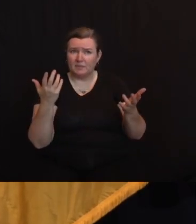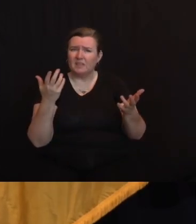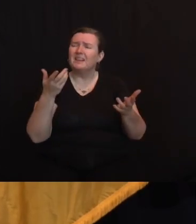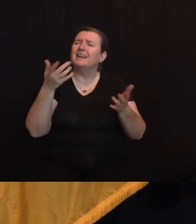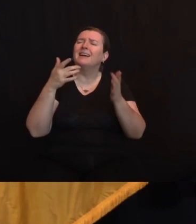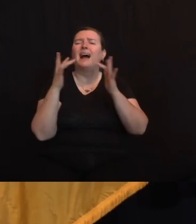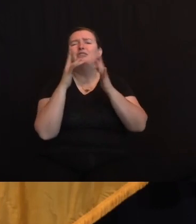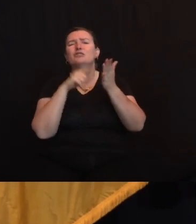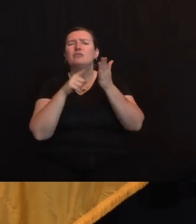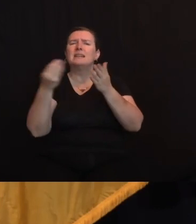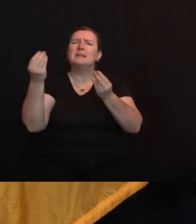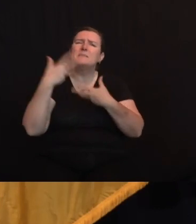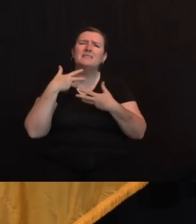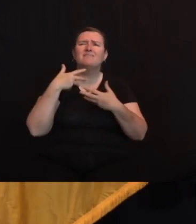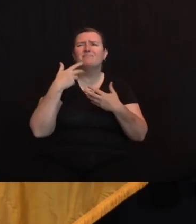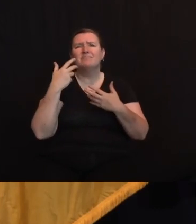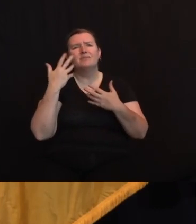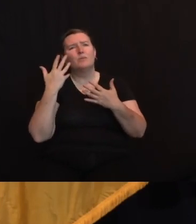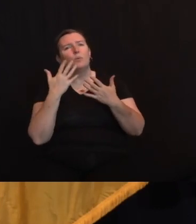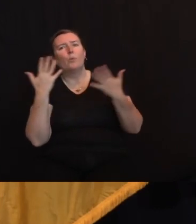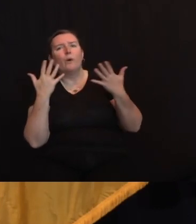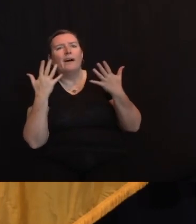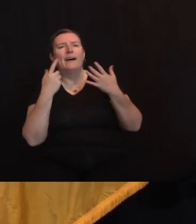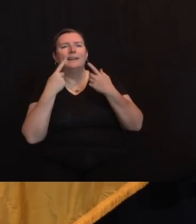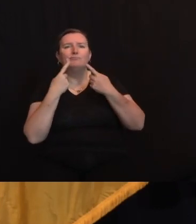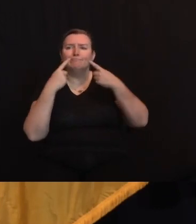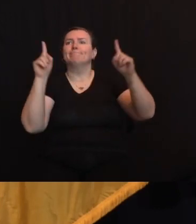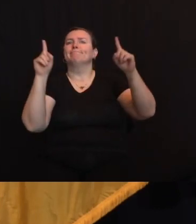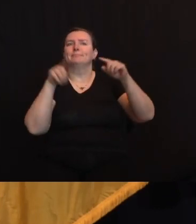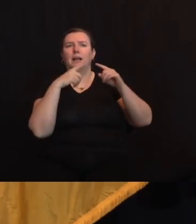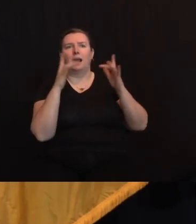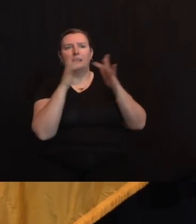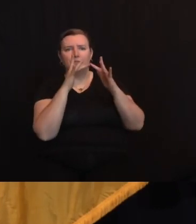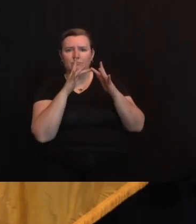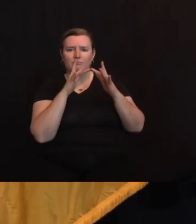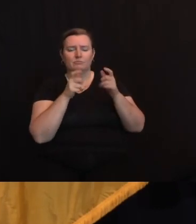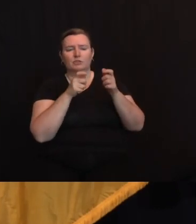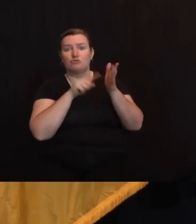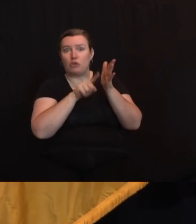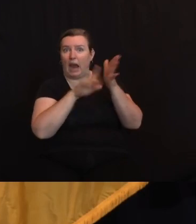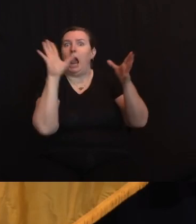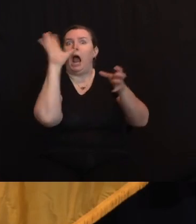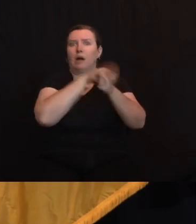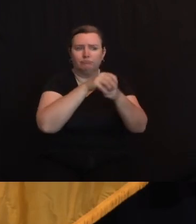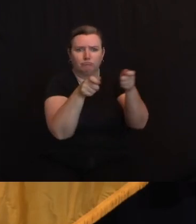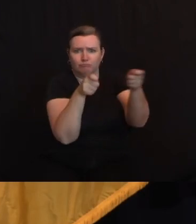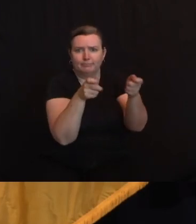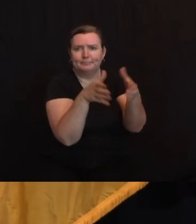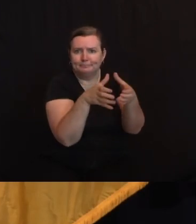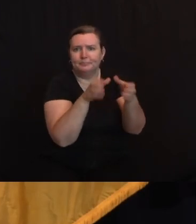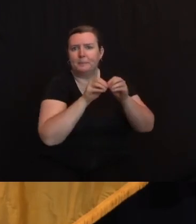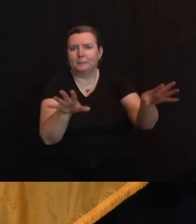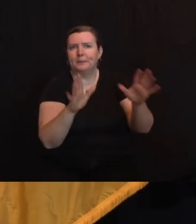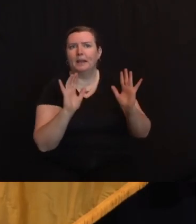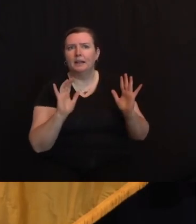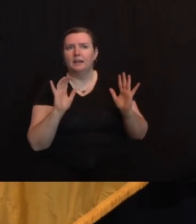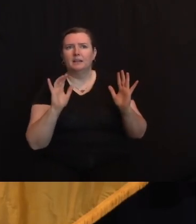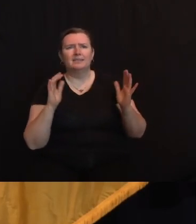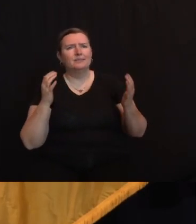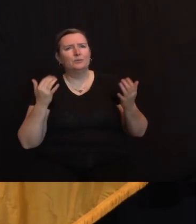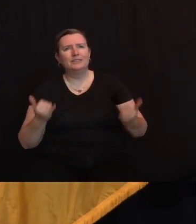stories from tracing that has helped isolate and contain local outbreak? Privacy matters,